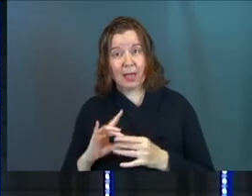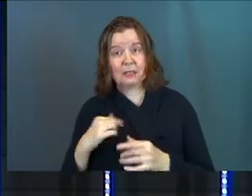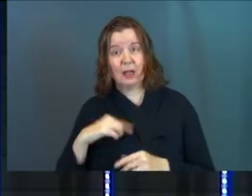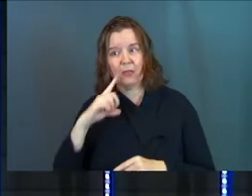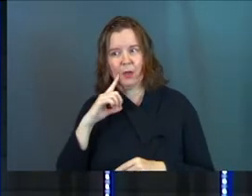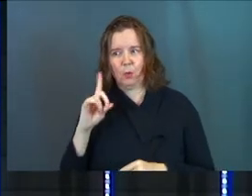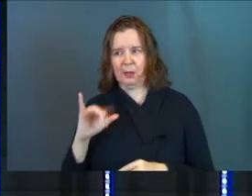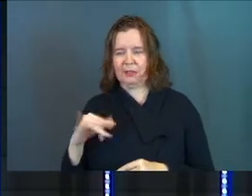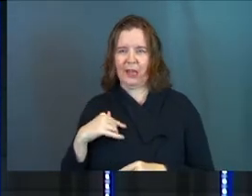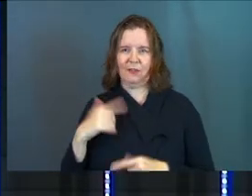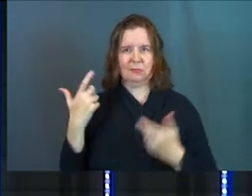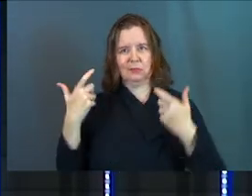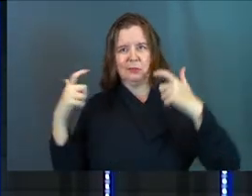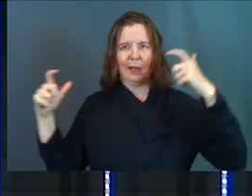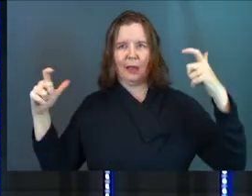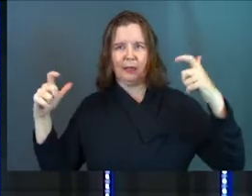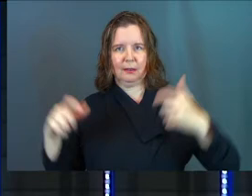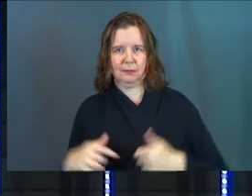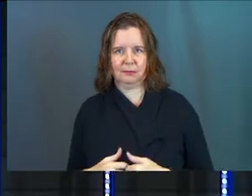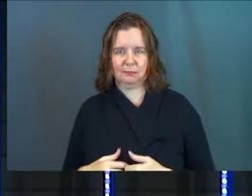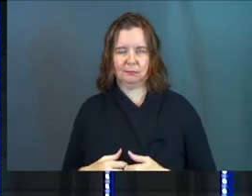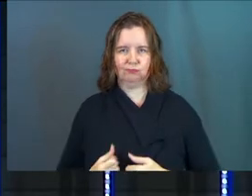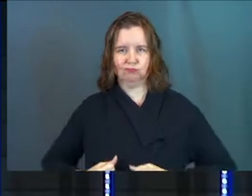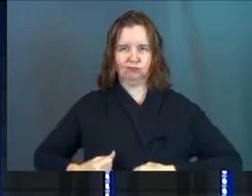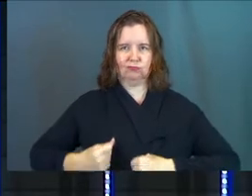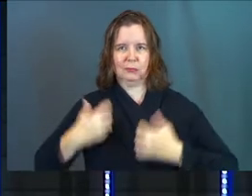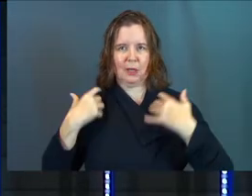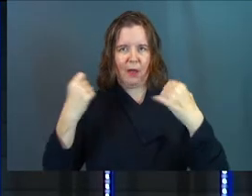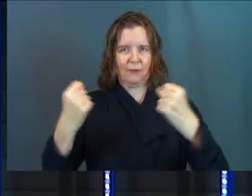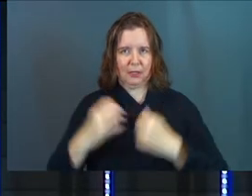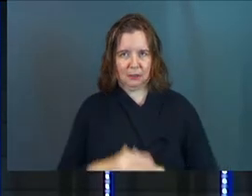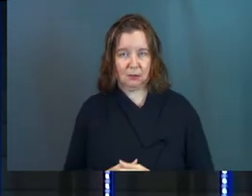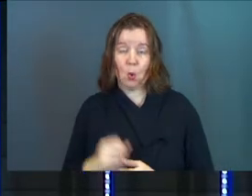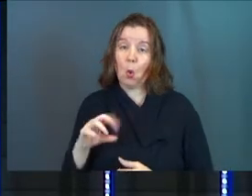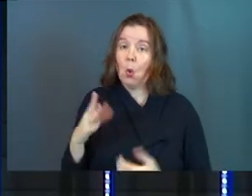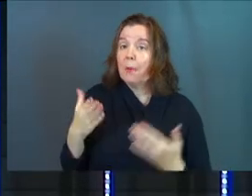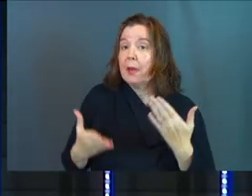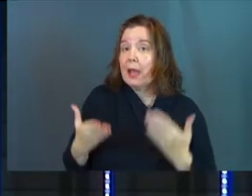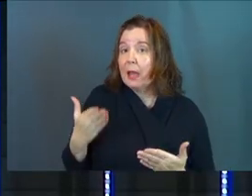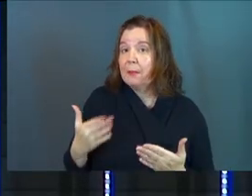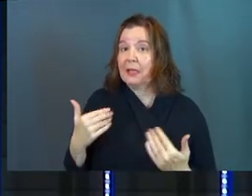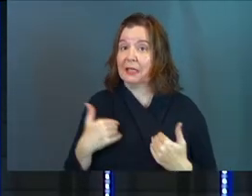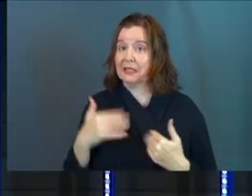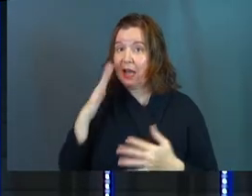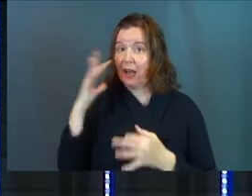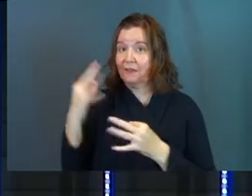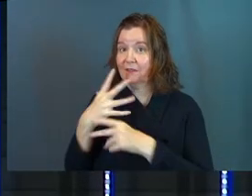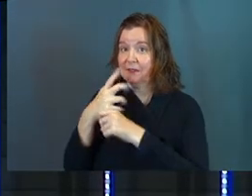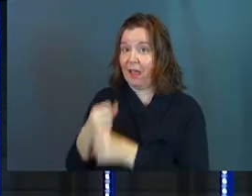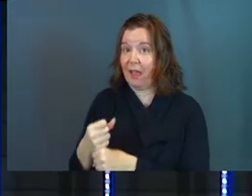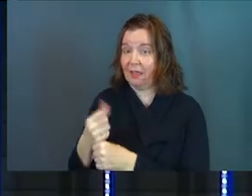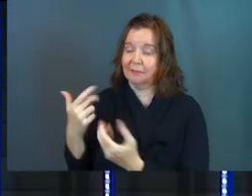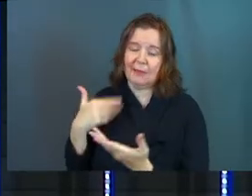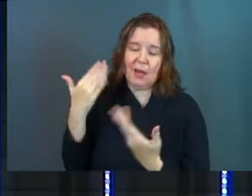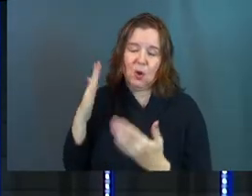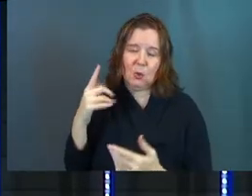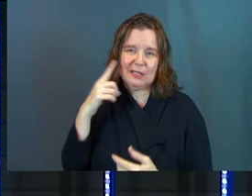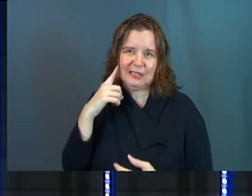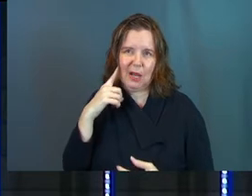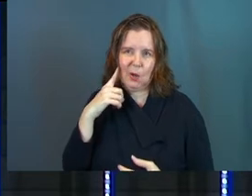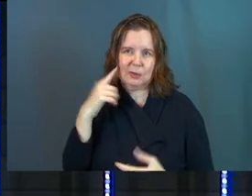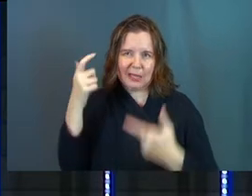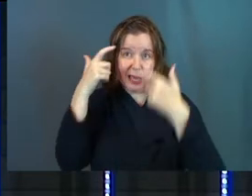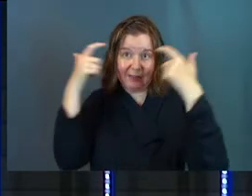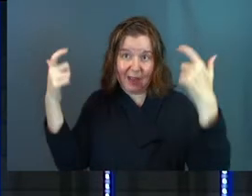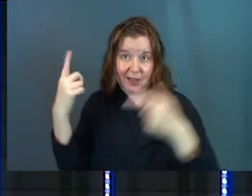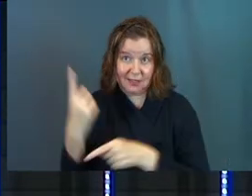passage and think, well, David's cocky. He's overconfident. Or maybe he's got faith here. I don't know. He sounds kind of